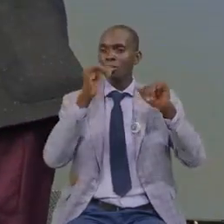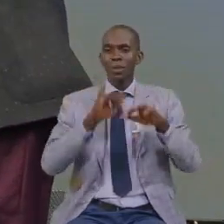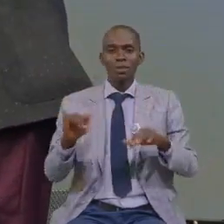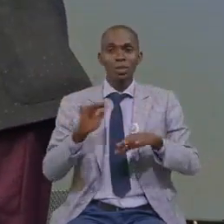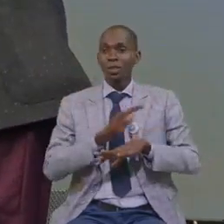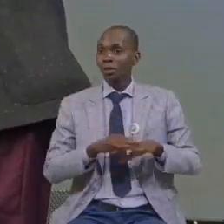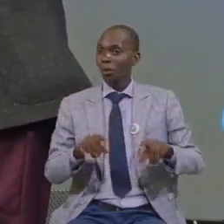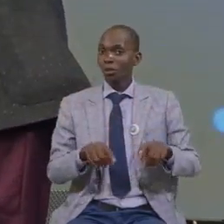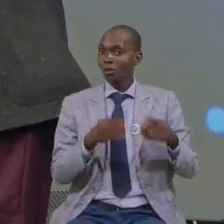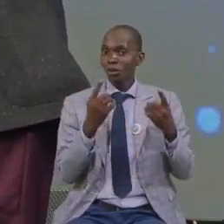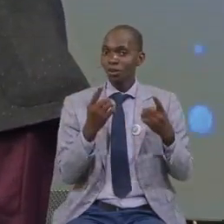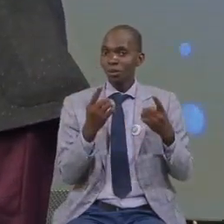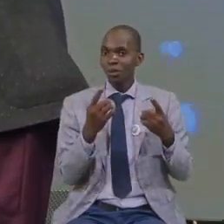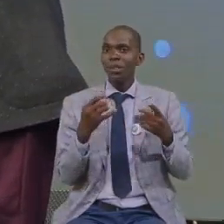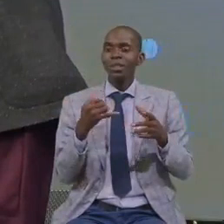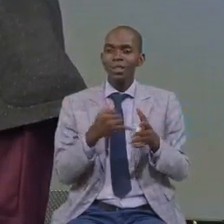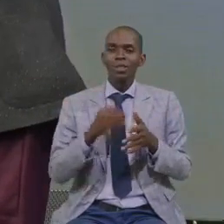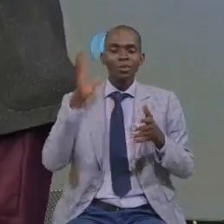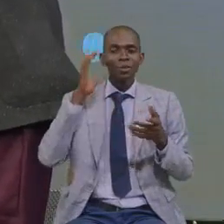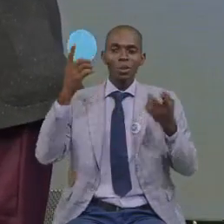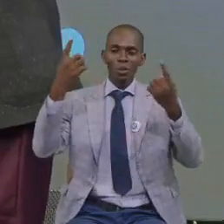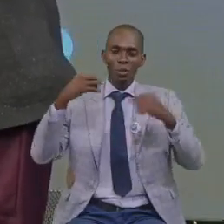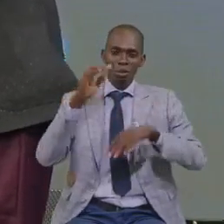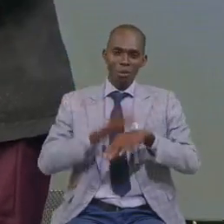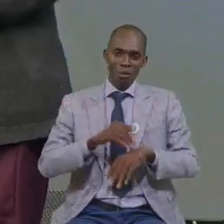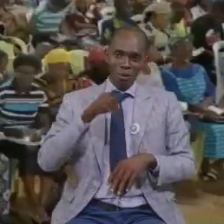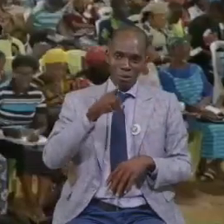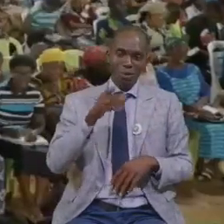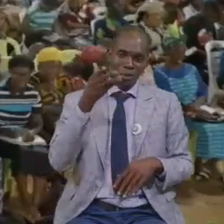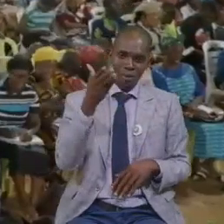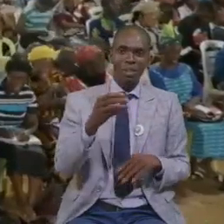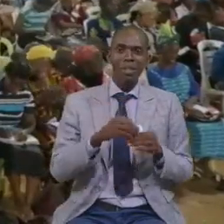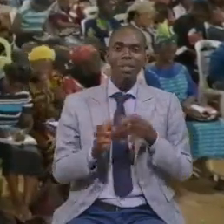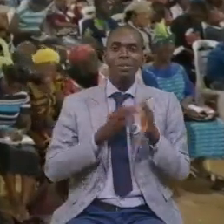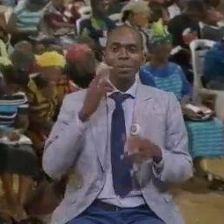go. It will come upon you right then.